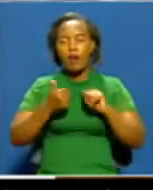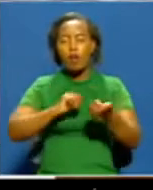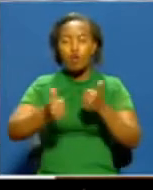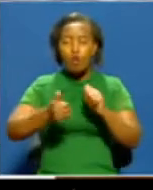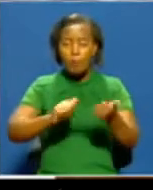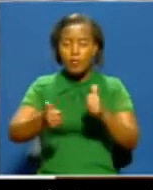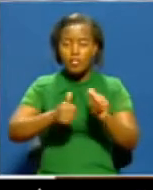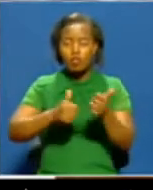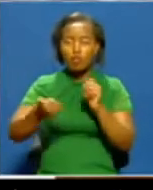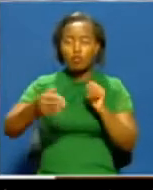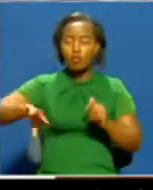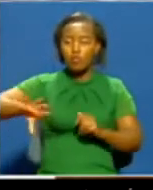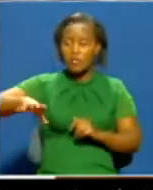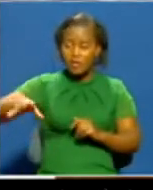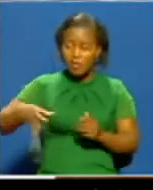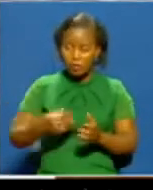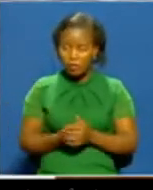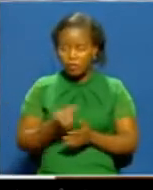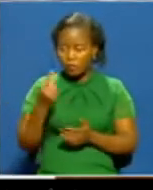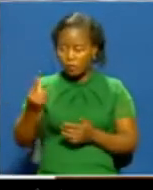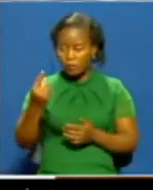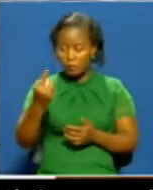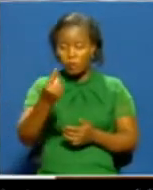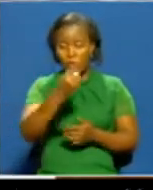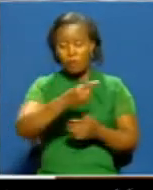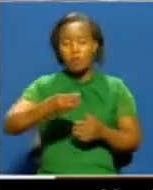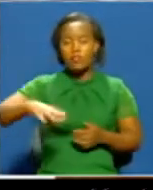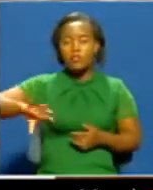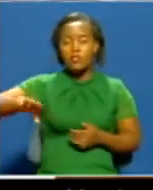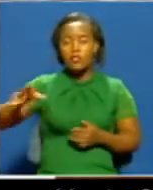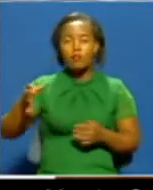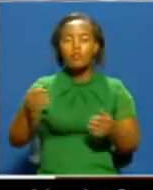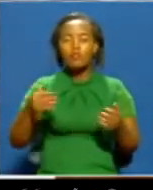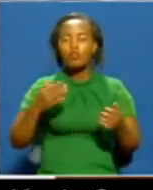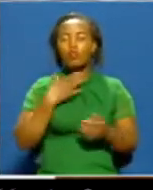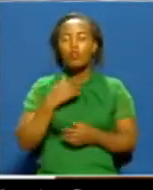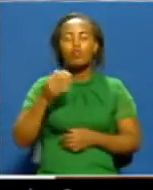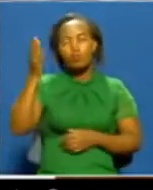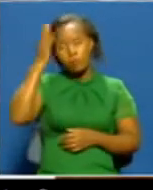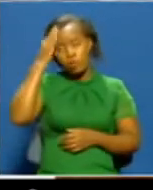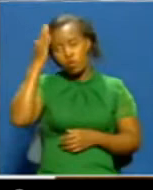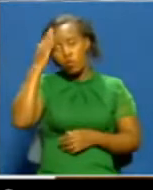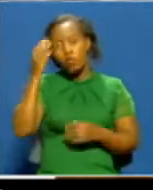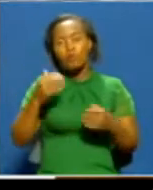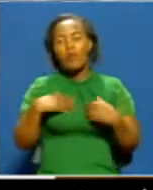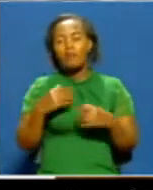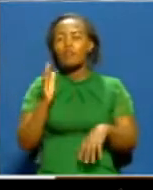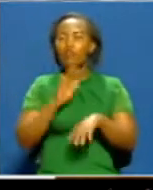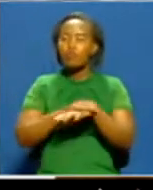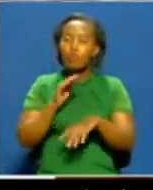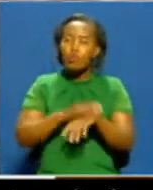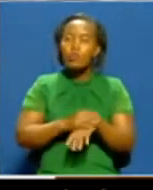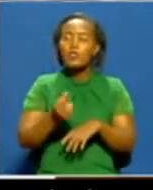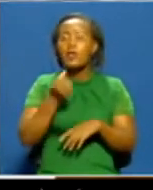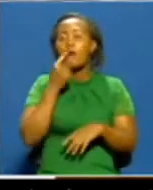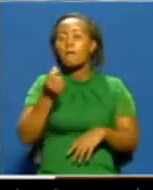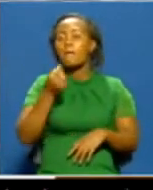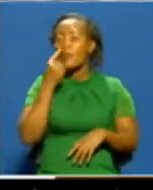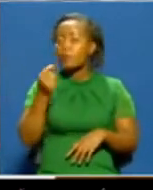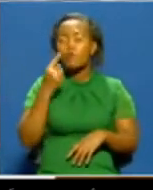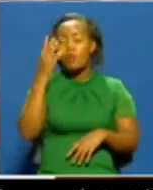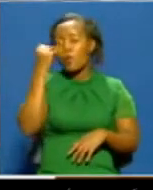counties. Every county wants to be known as a county with proper medical care, because it is also a political